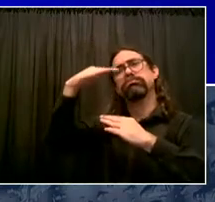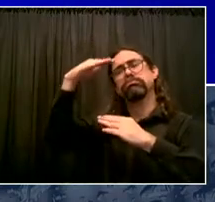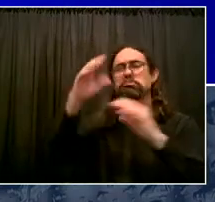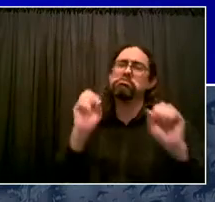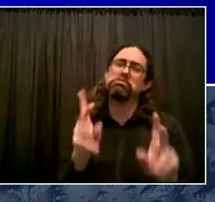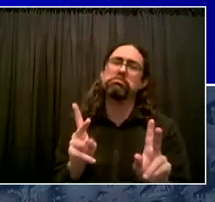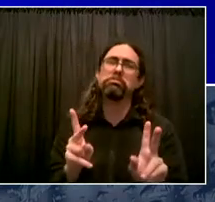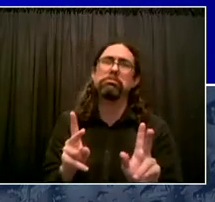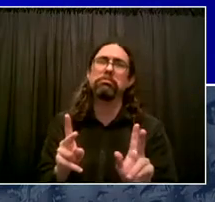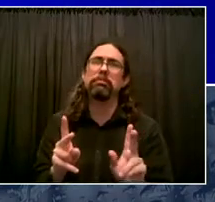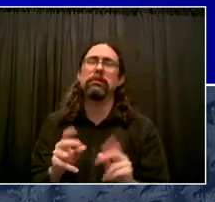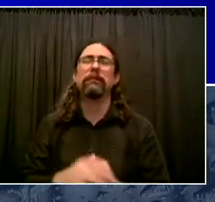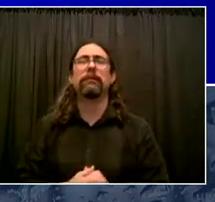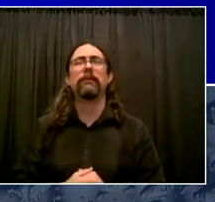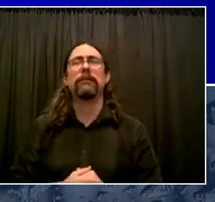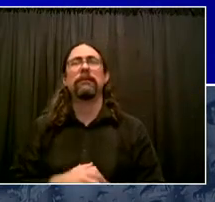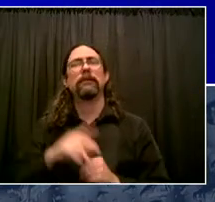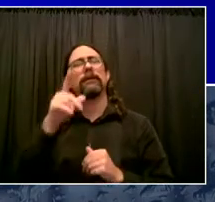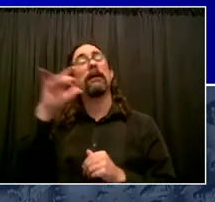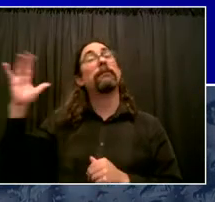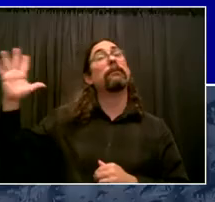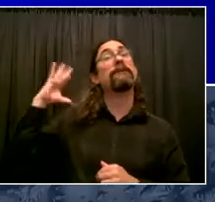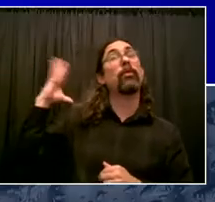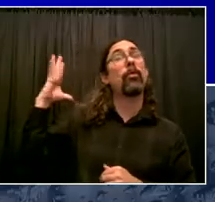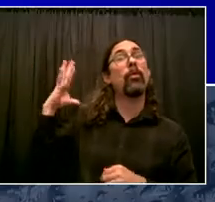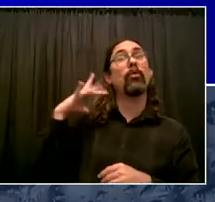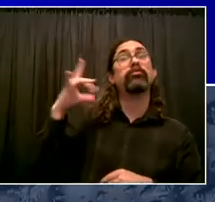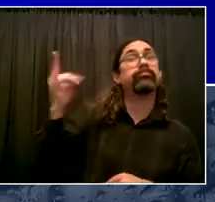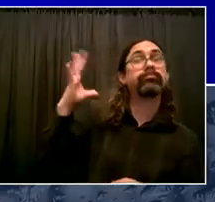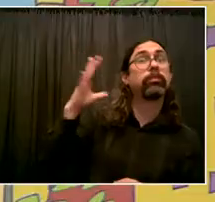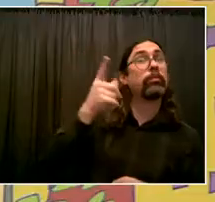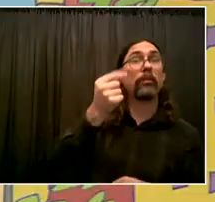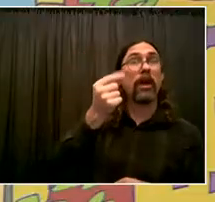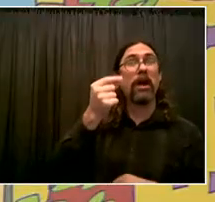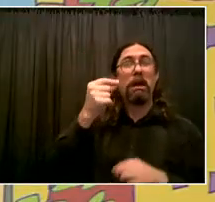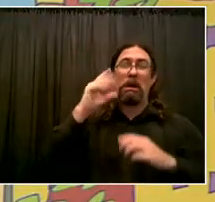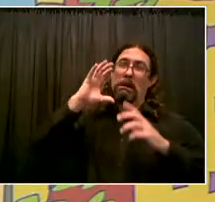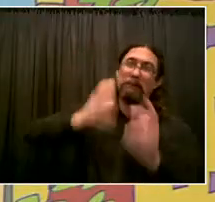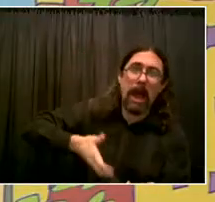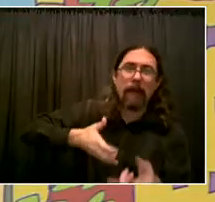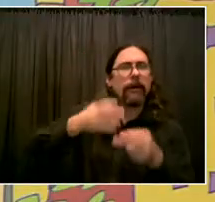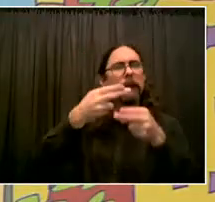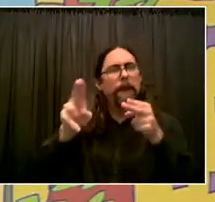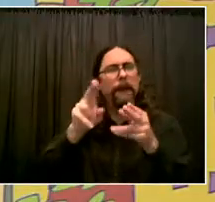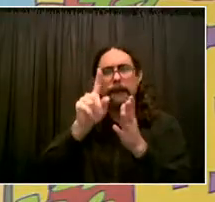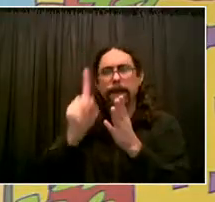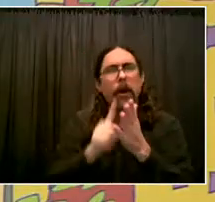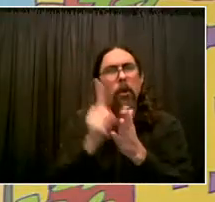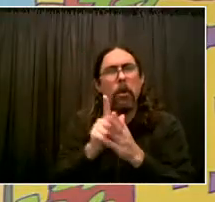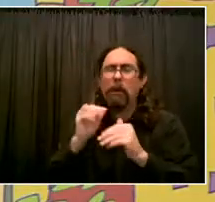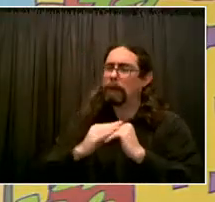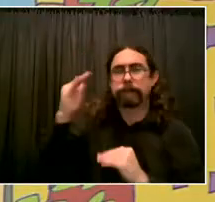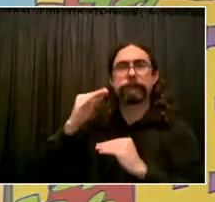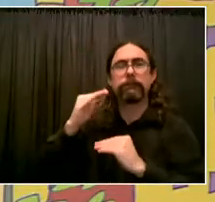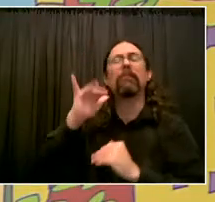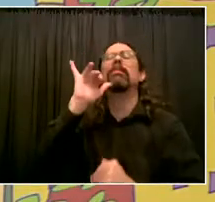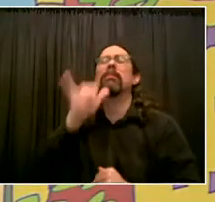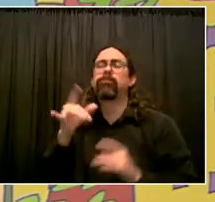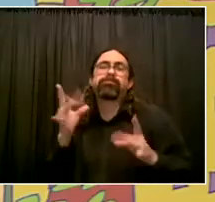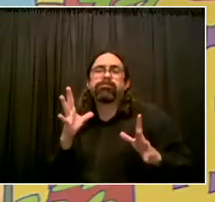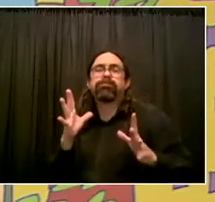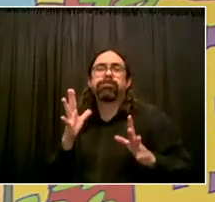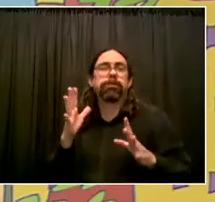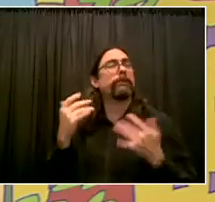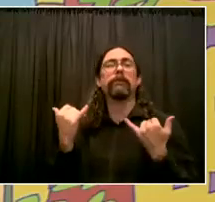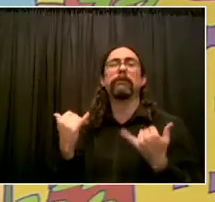if we see any major changes in that. I will remind people, even though this is not the kind of super intense rain we saw a few times